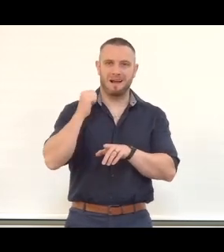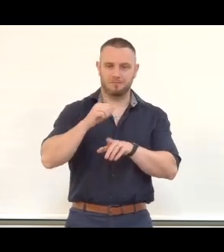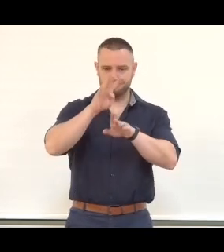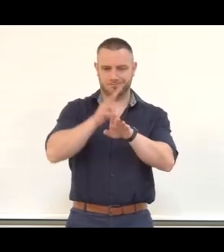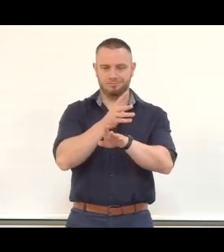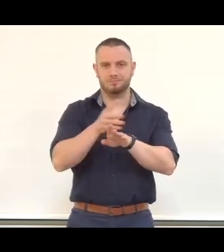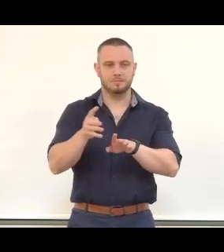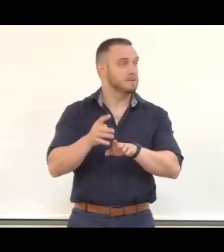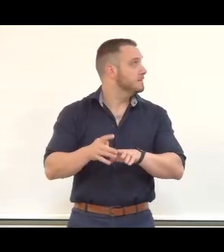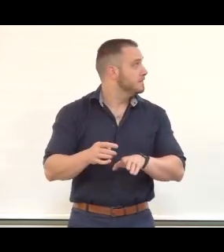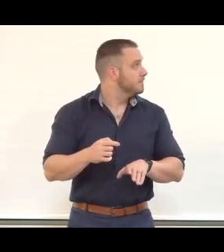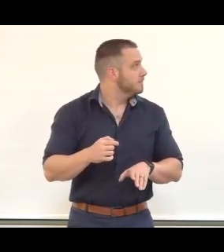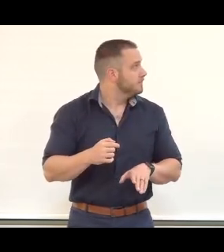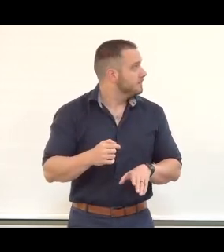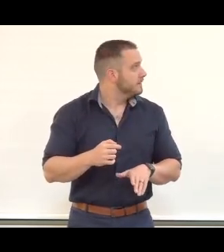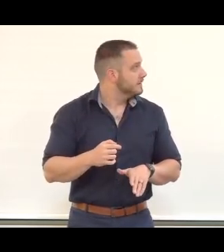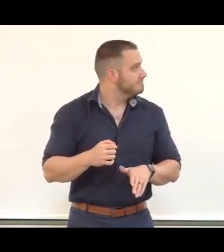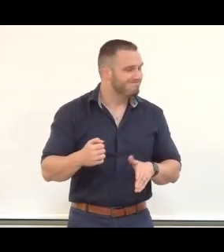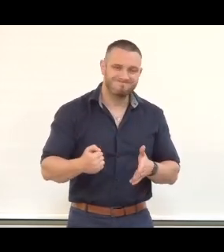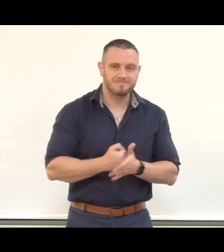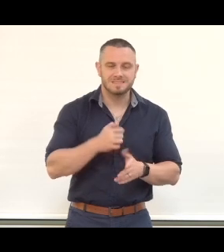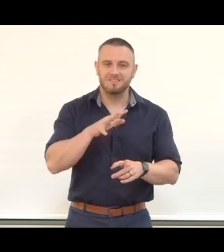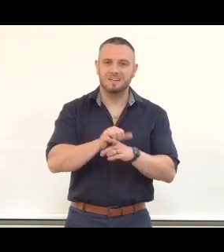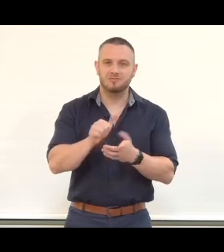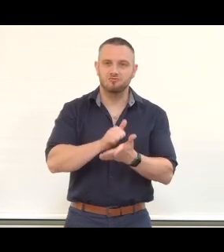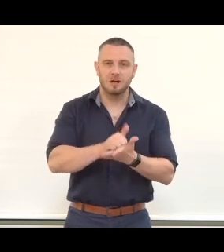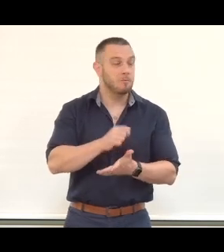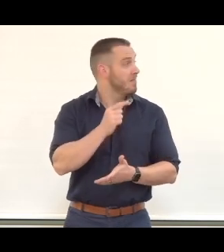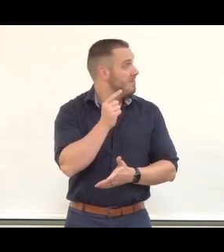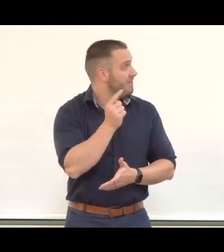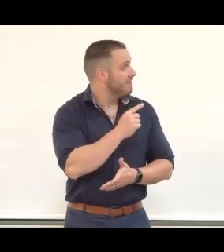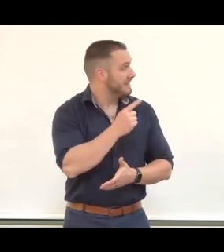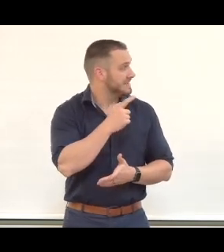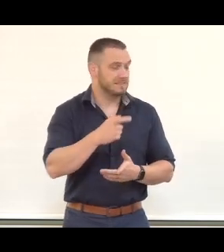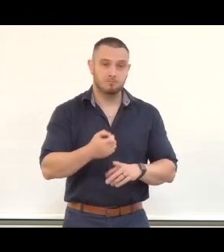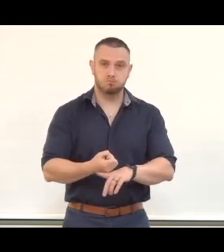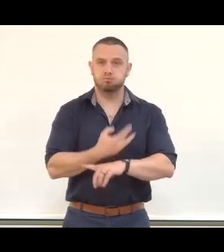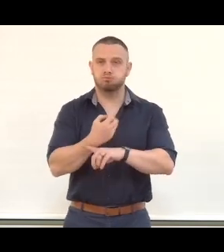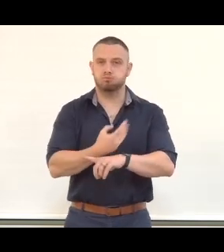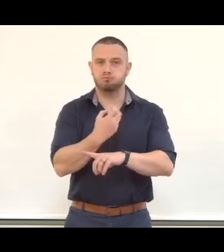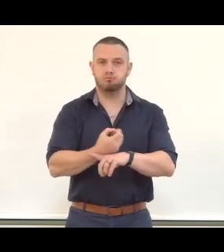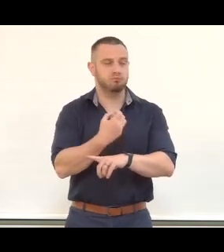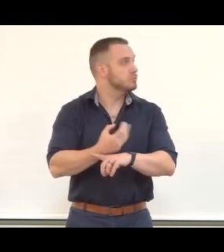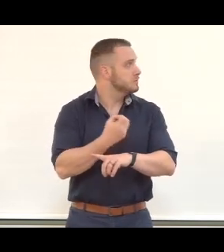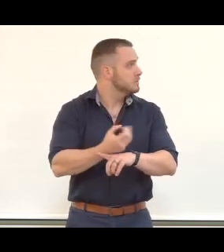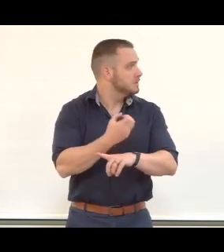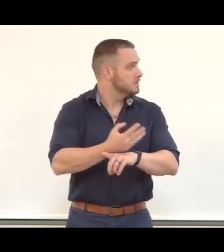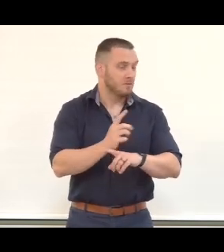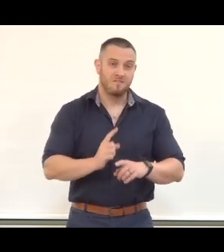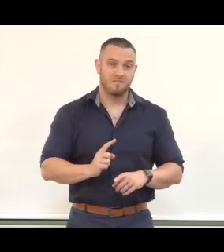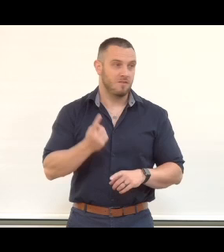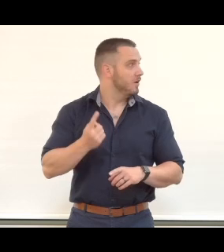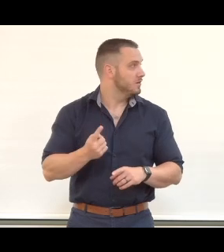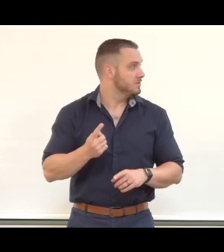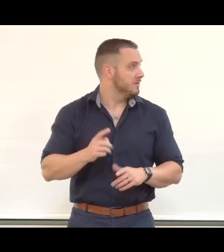And I'm so bummed that I didn't find a picture in time, but these things kick up a lot of dust. And so naturally, the first thing we did was like go